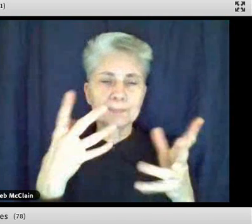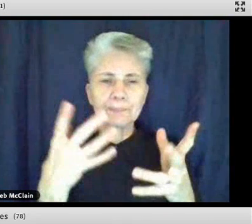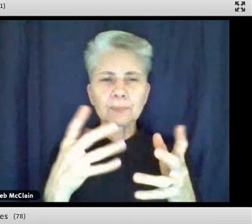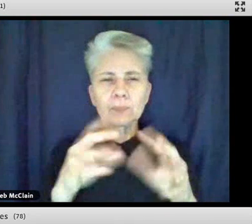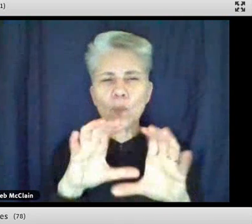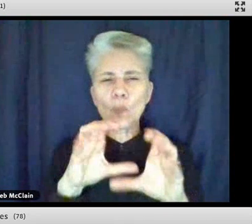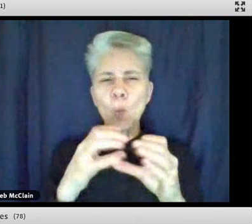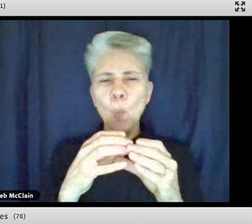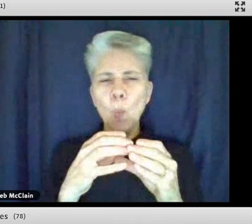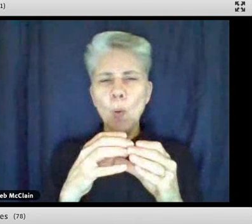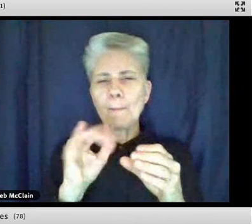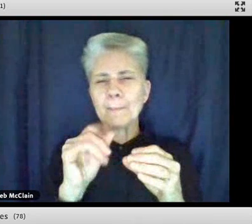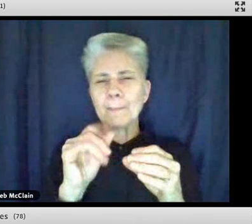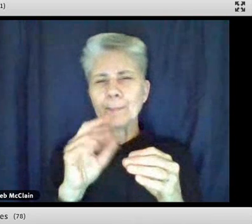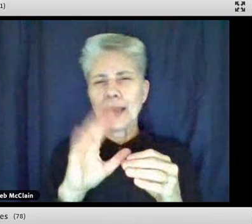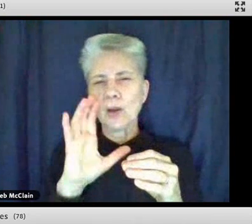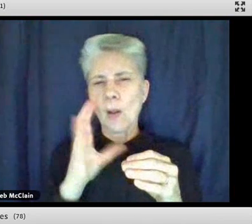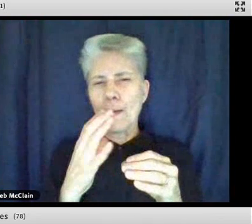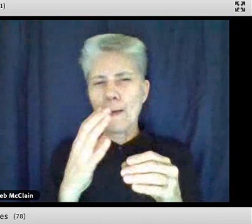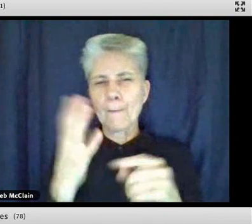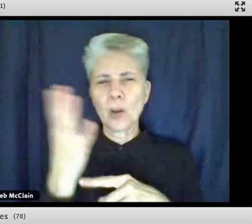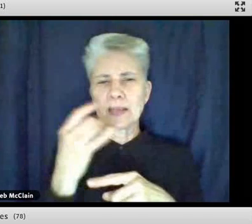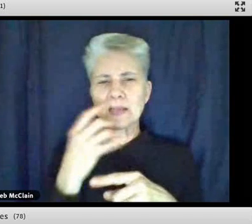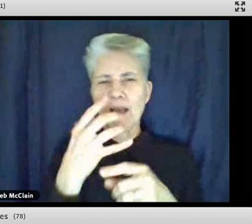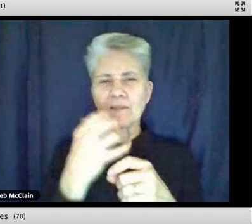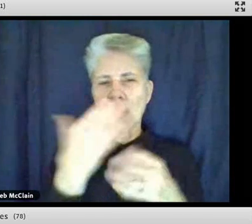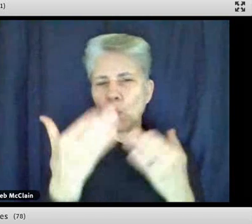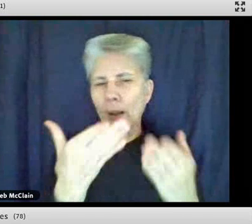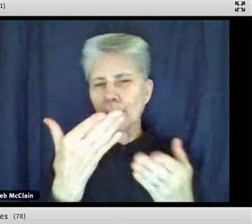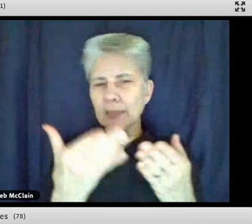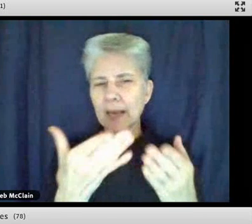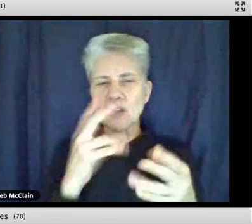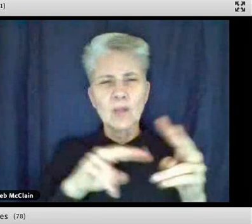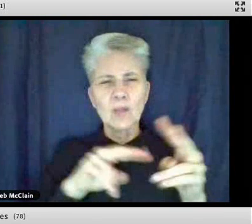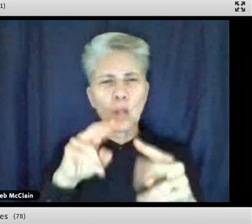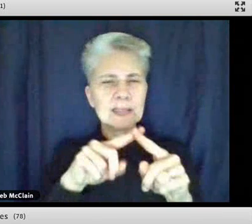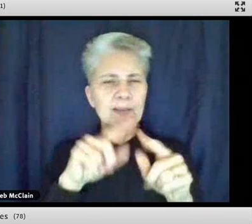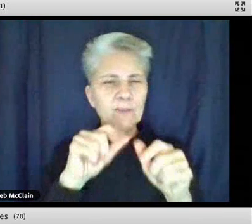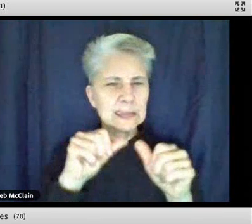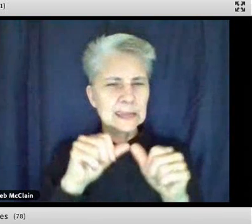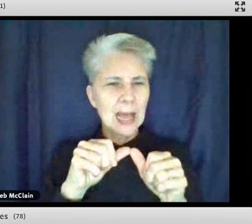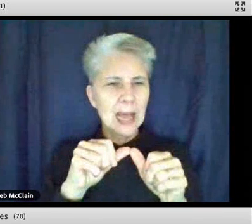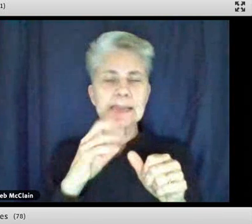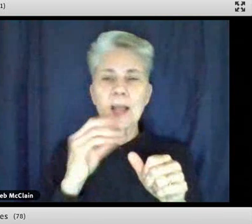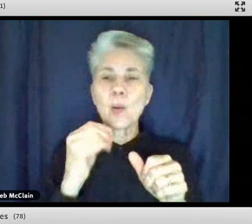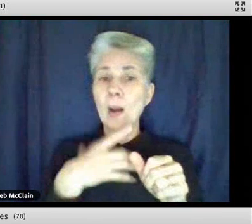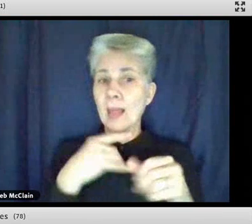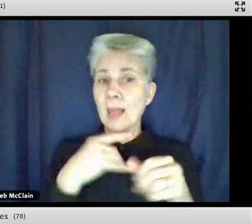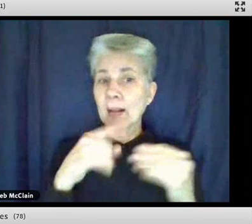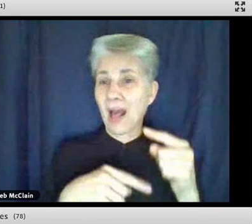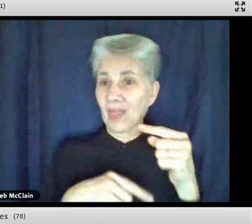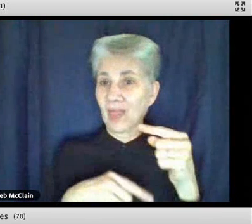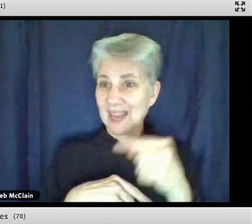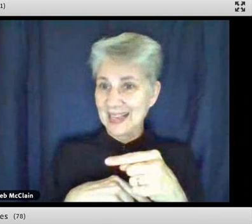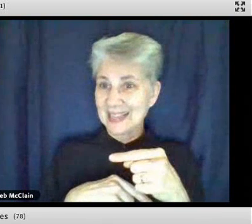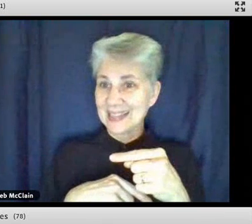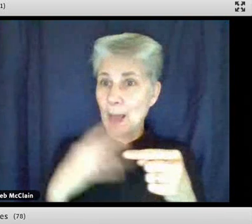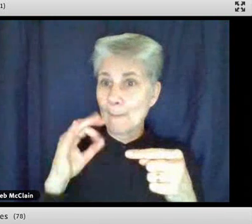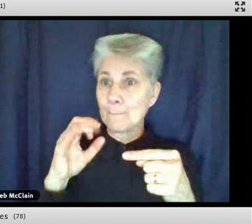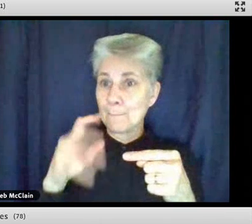gotten recommendations and I've looked at different sites. And what I like about this, I mean, the map is excellent, but it